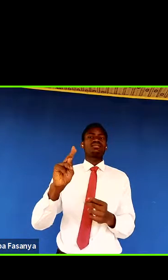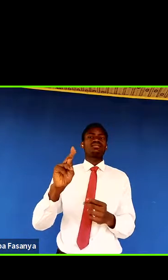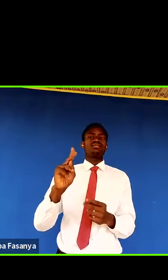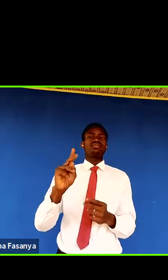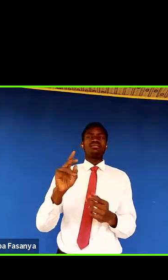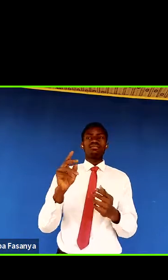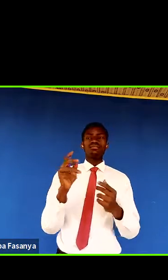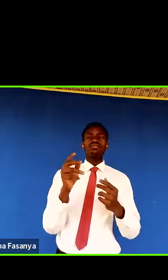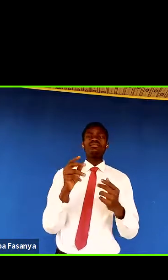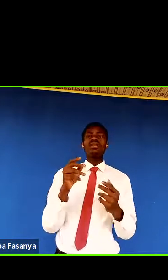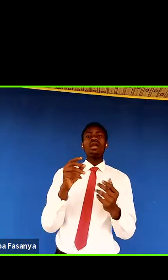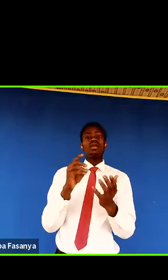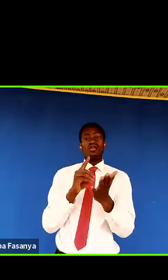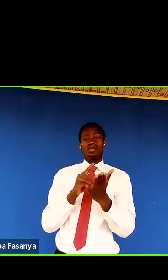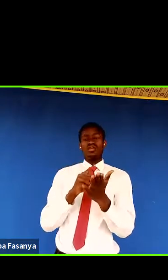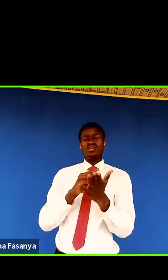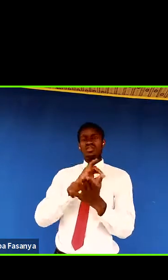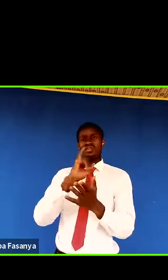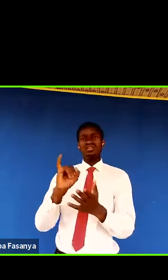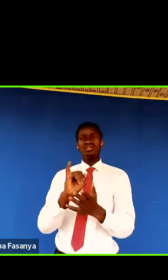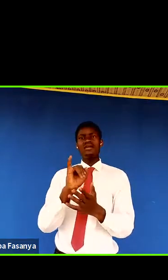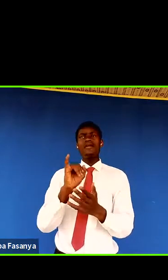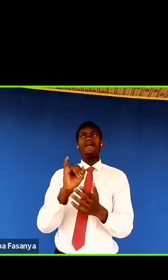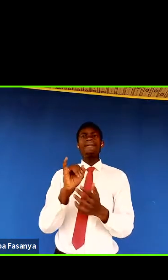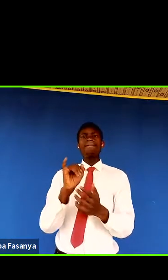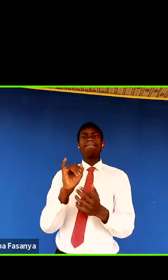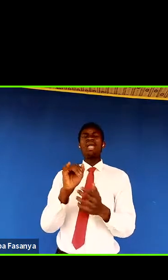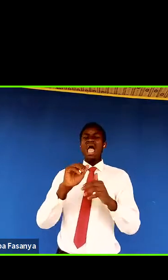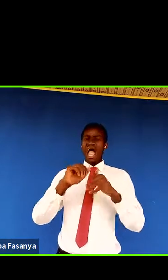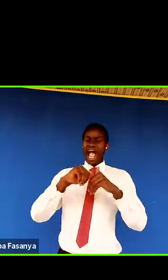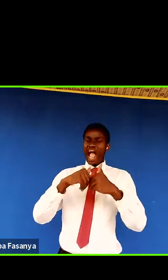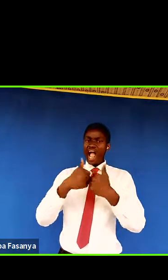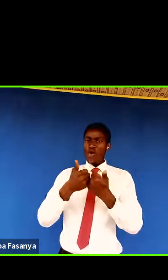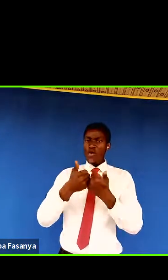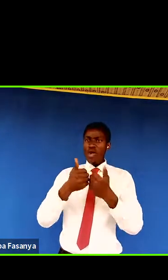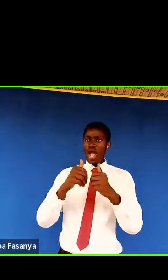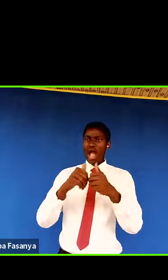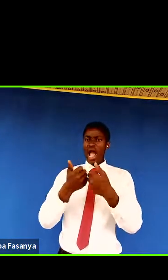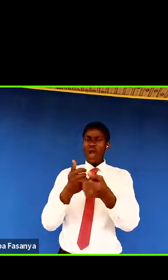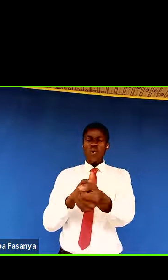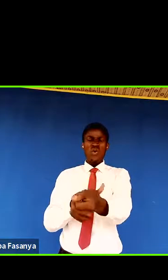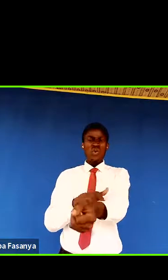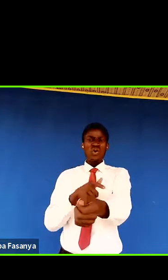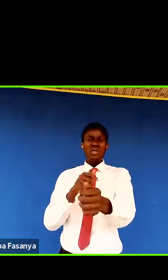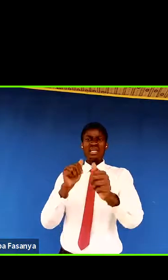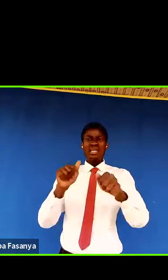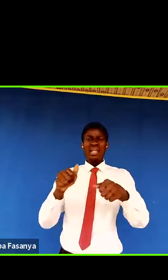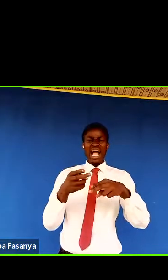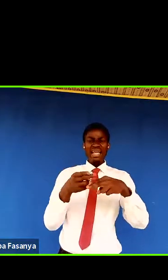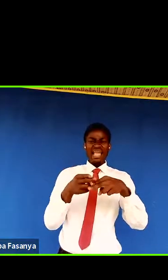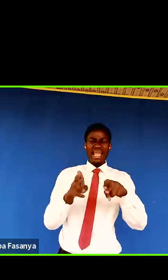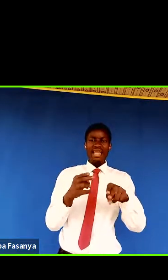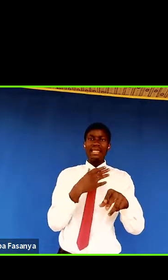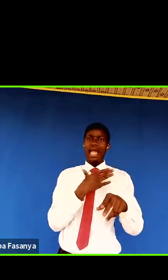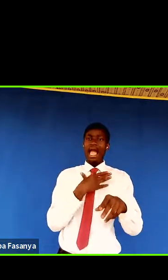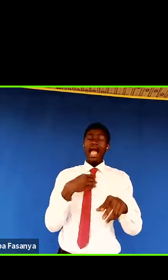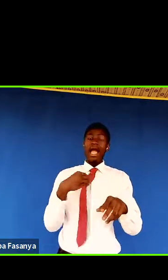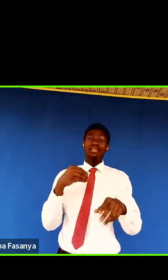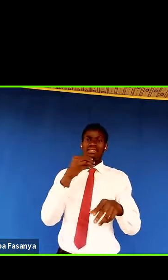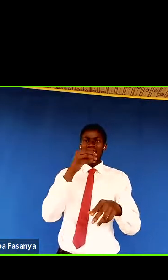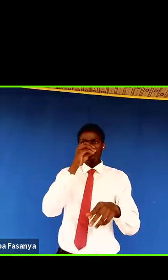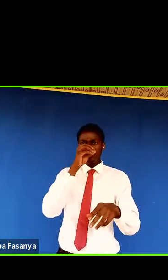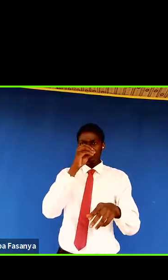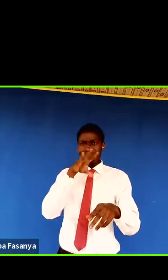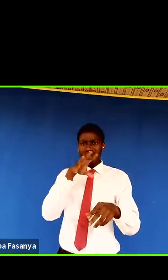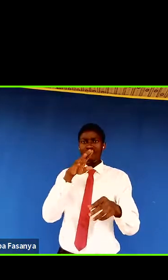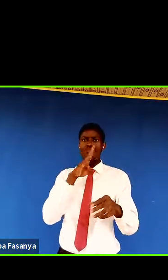Dr. J, yes, how long can egg and sperm be preserved? You talked about fertility preservation.